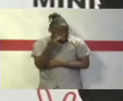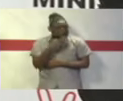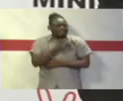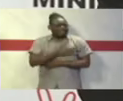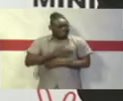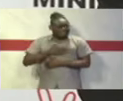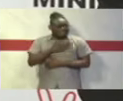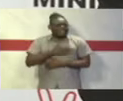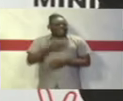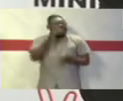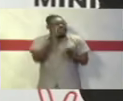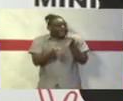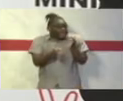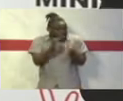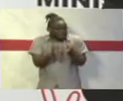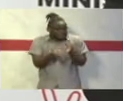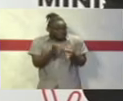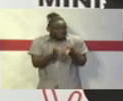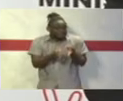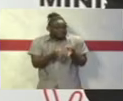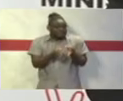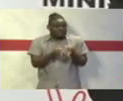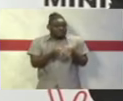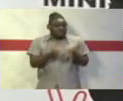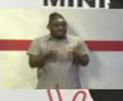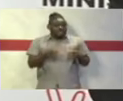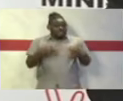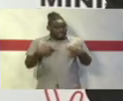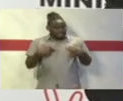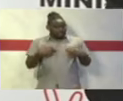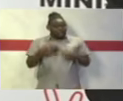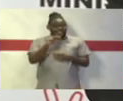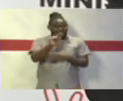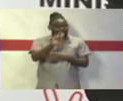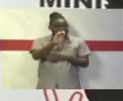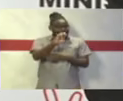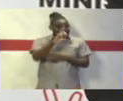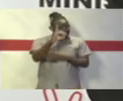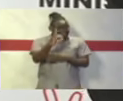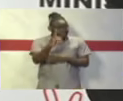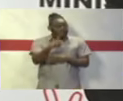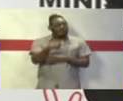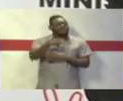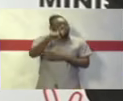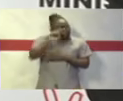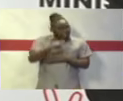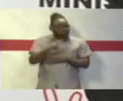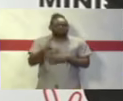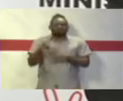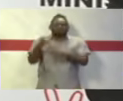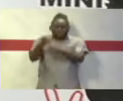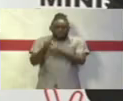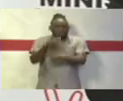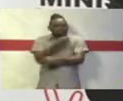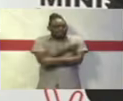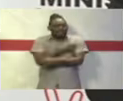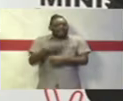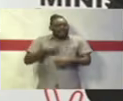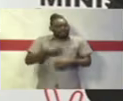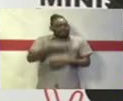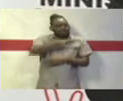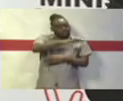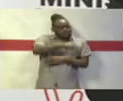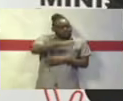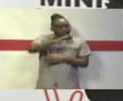you live with NCDs, get vaccinated. You have a wide range of vaccines to choose from.